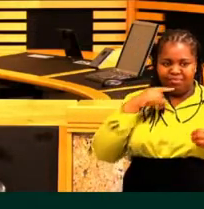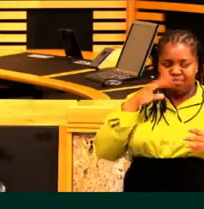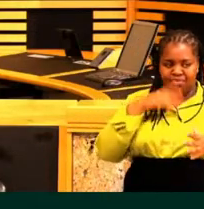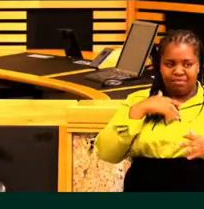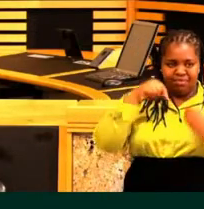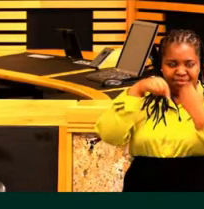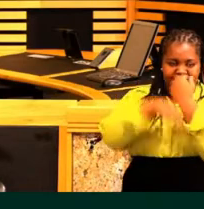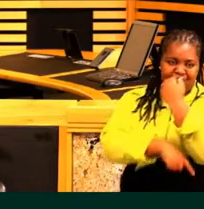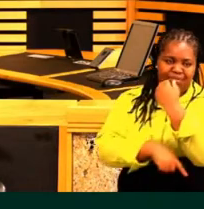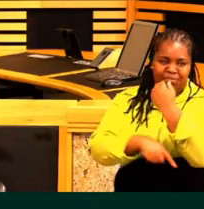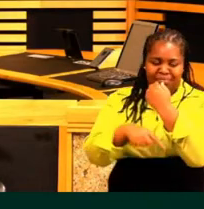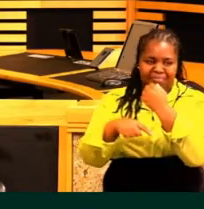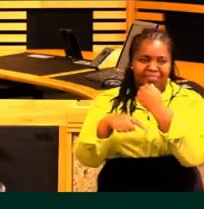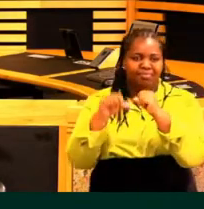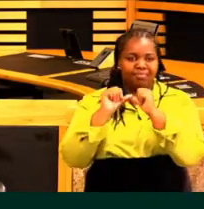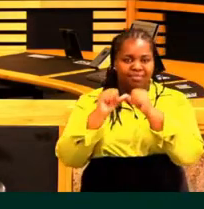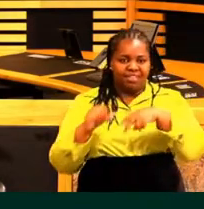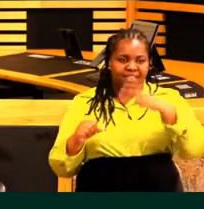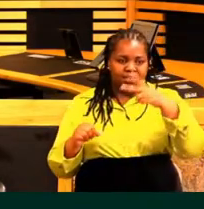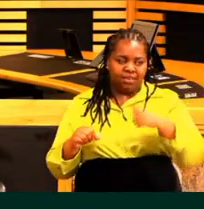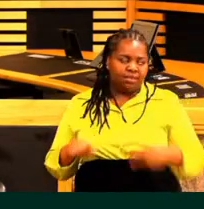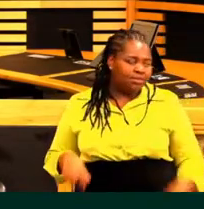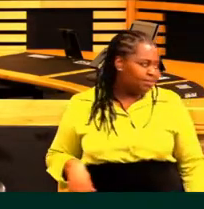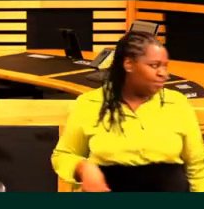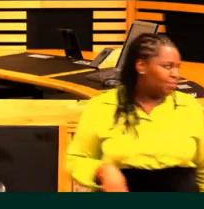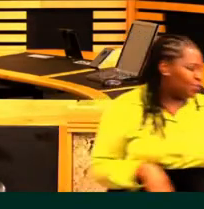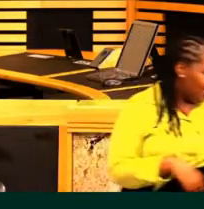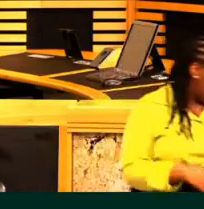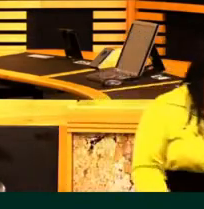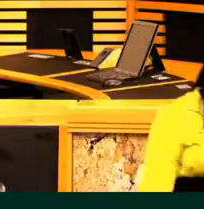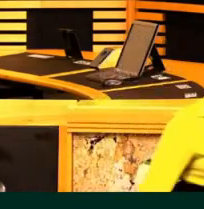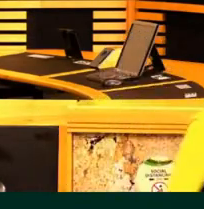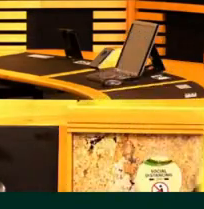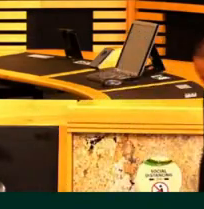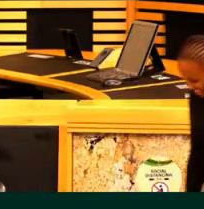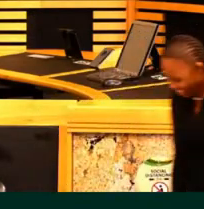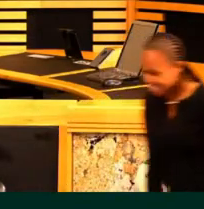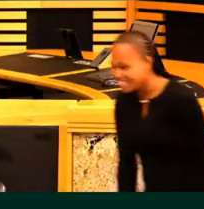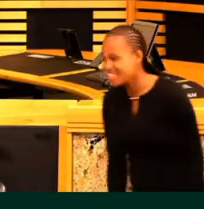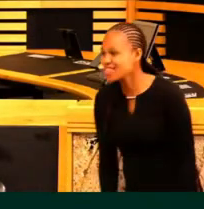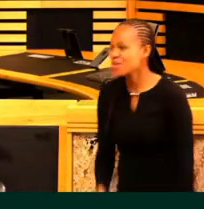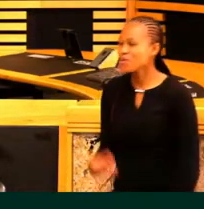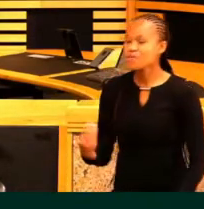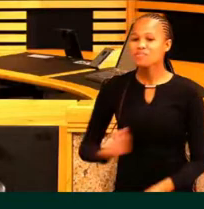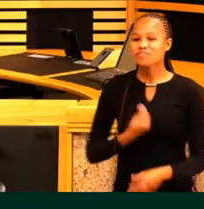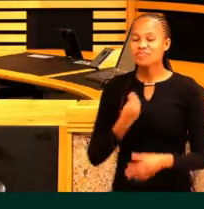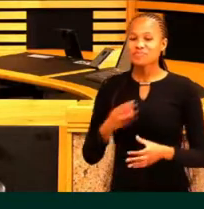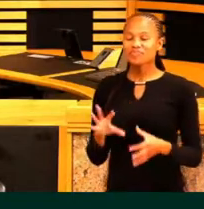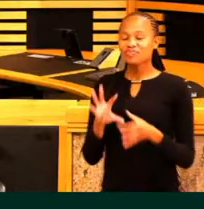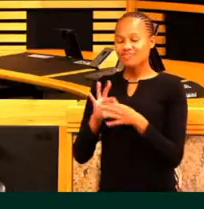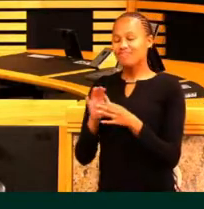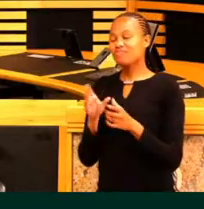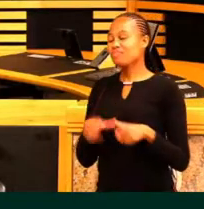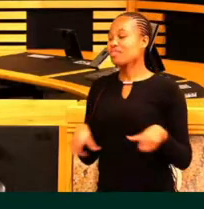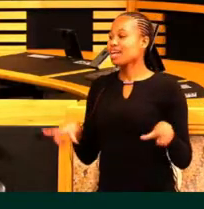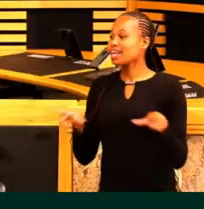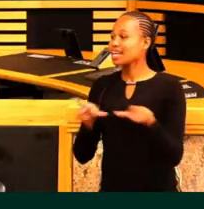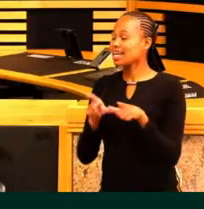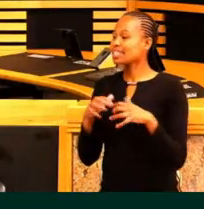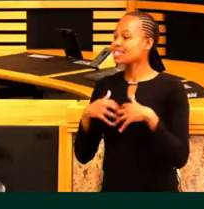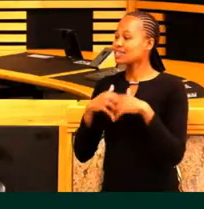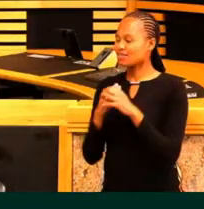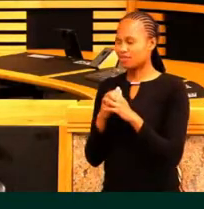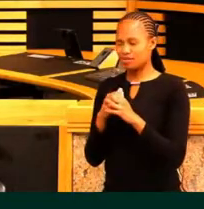and go to the second thematic area which is youth participation in Land Reform and the Agricultural